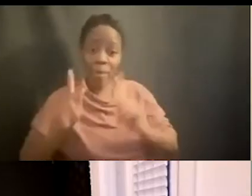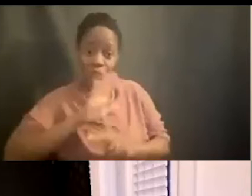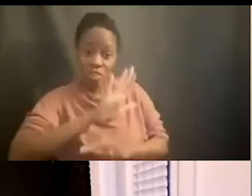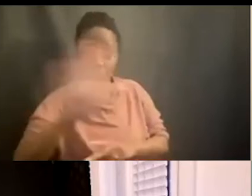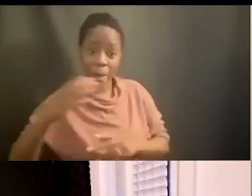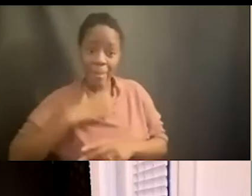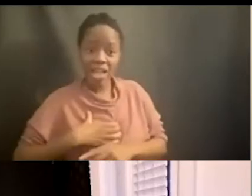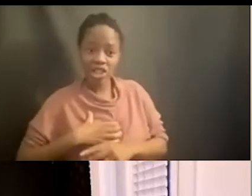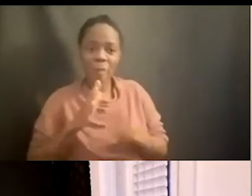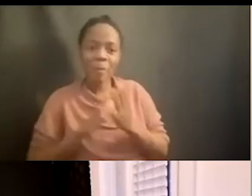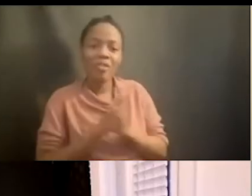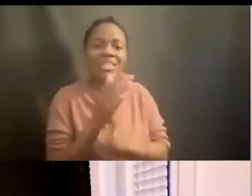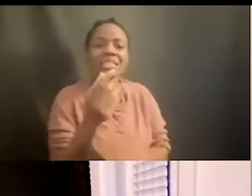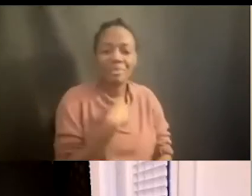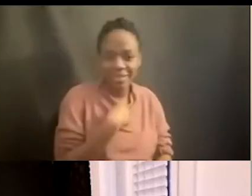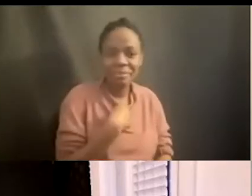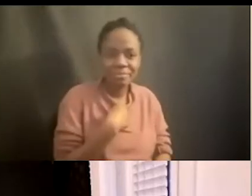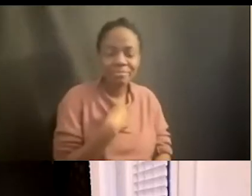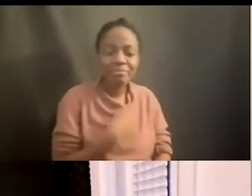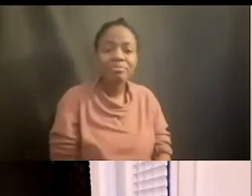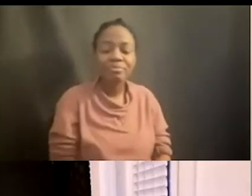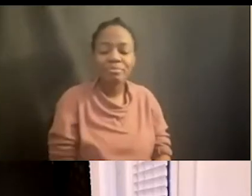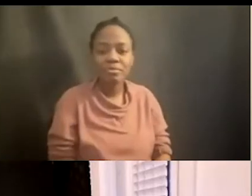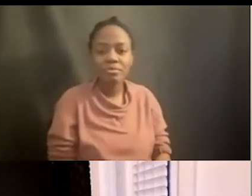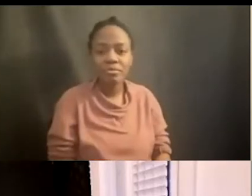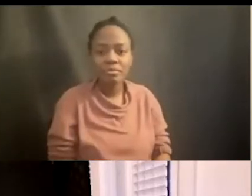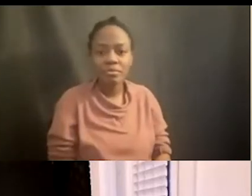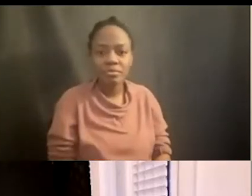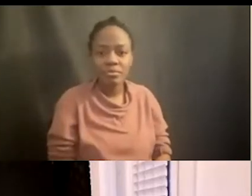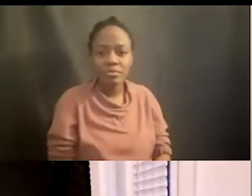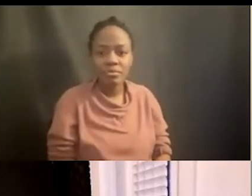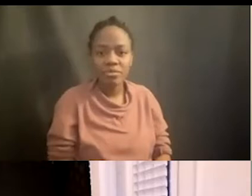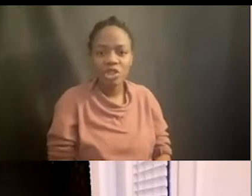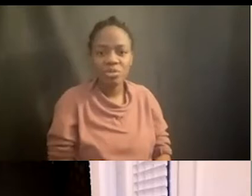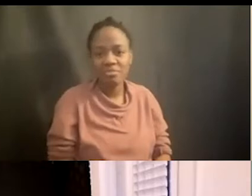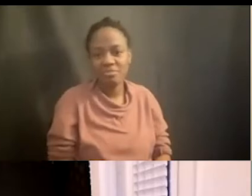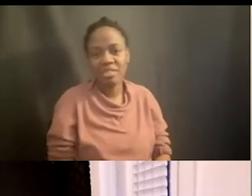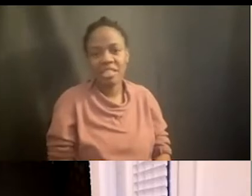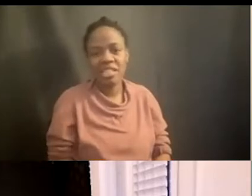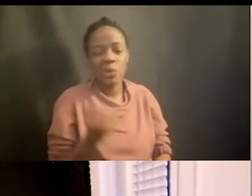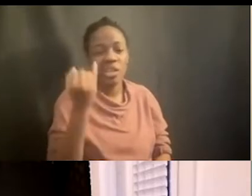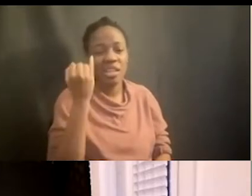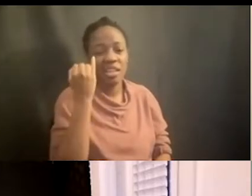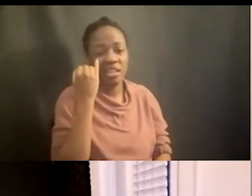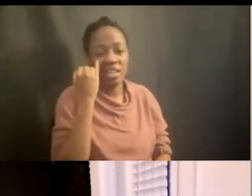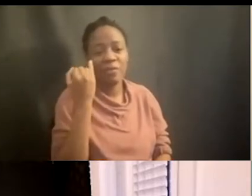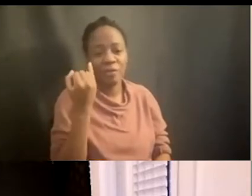what motivates me as well when I do get those random moments of